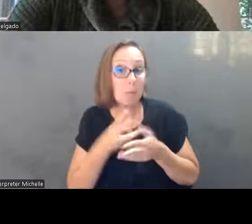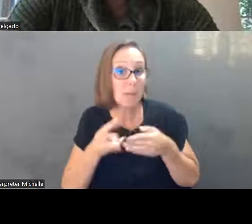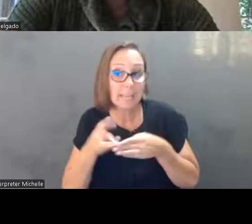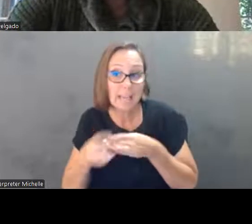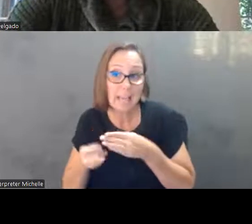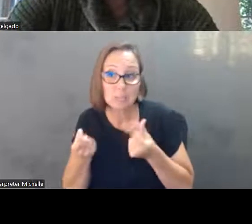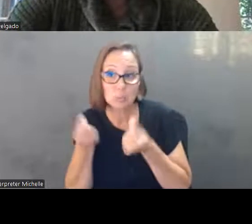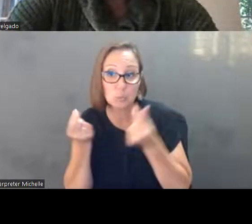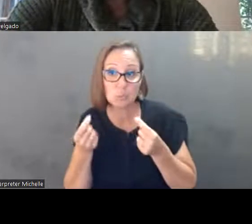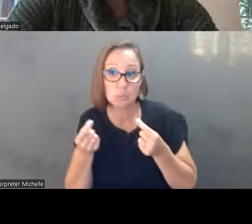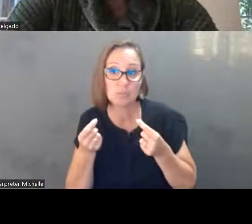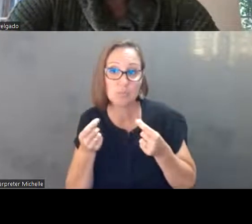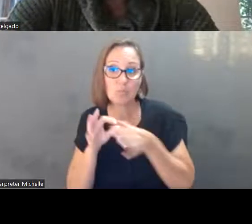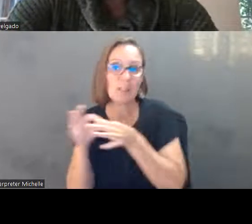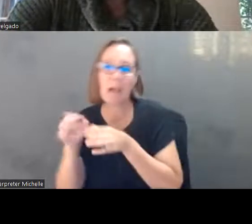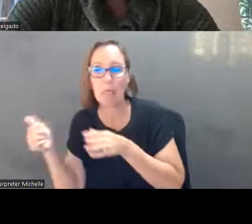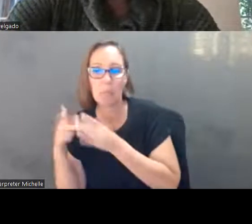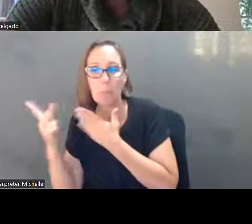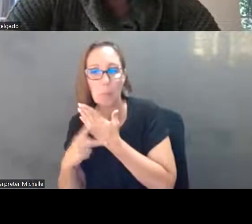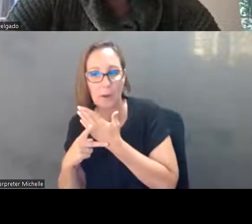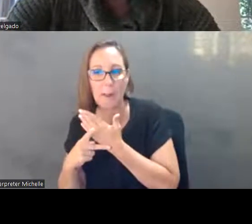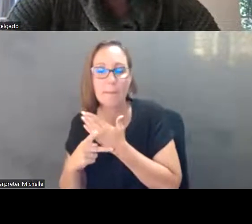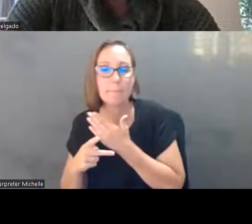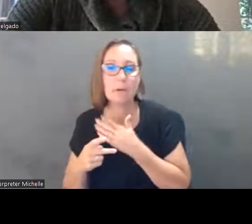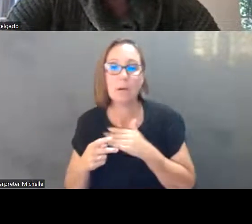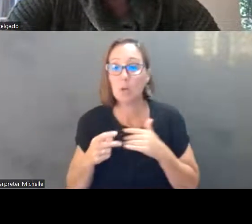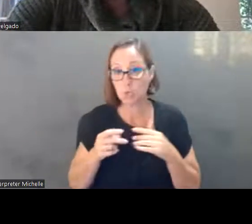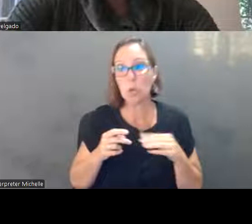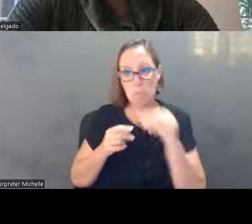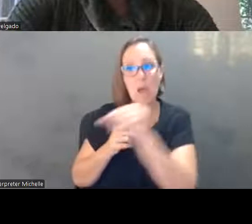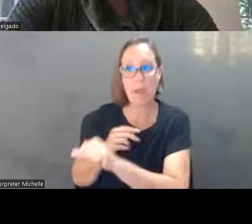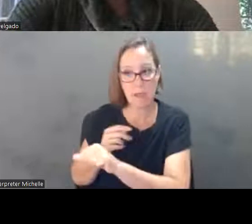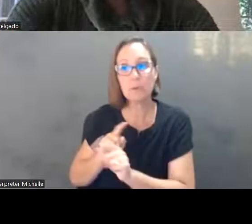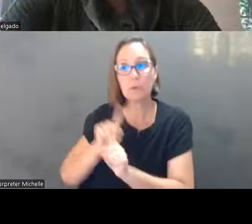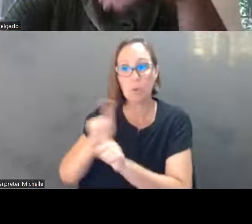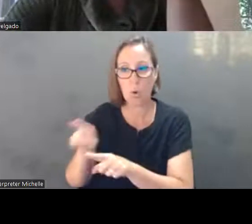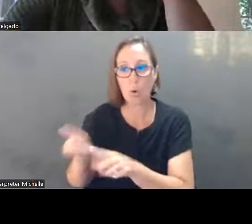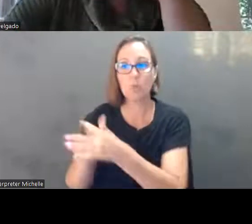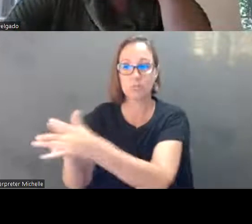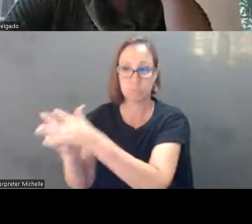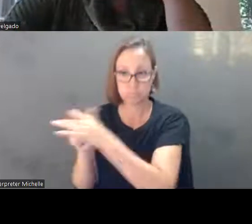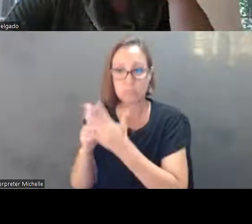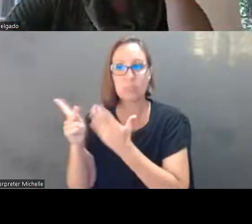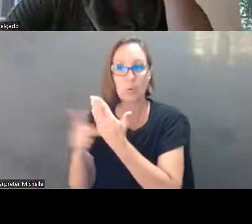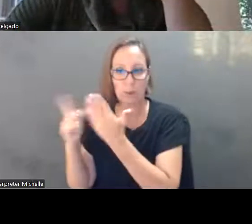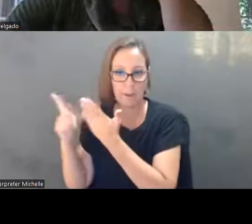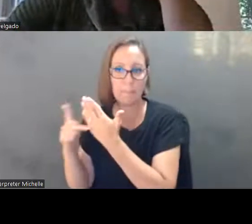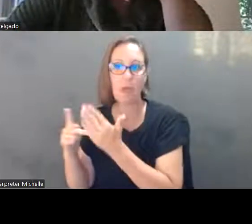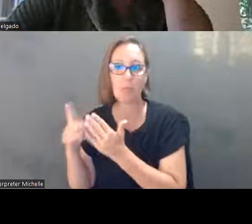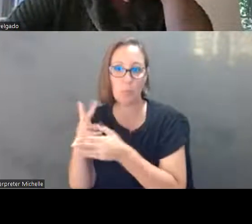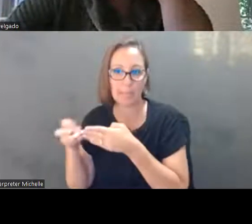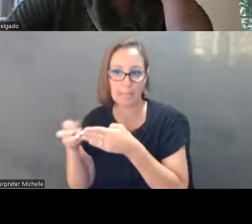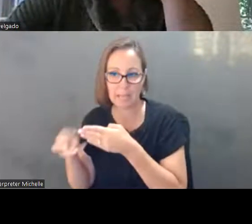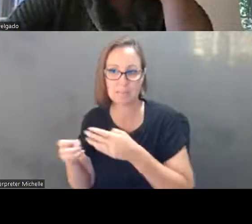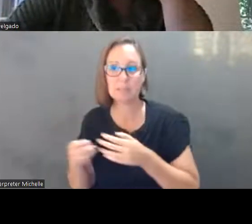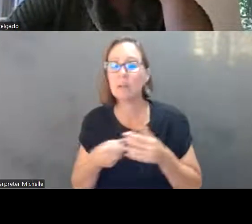different program, and to be able to be paid to go and attend these different programs without having to worry